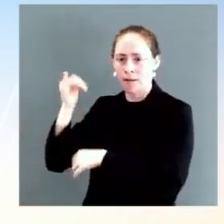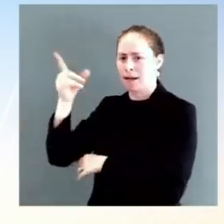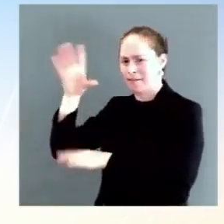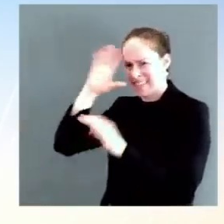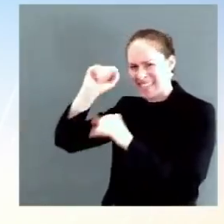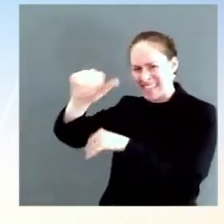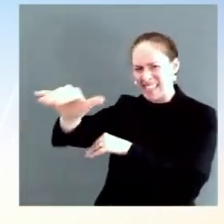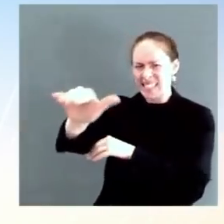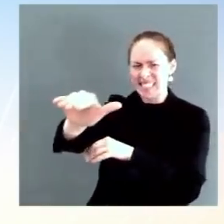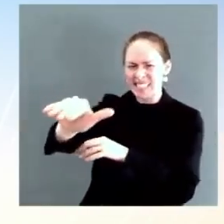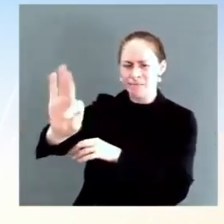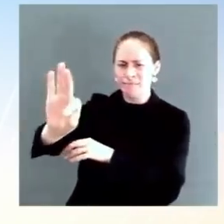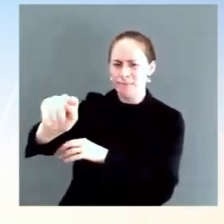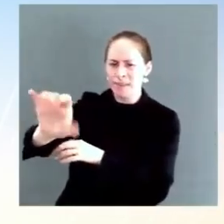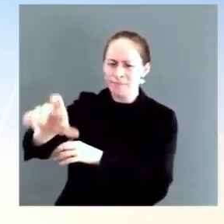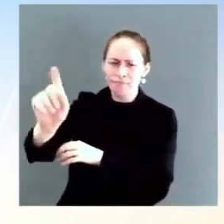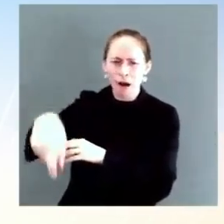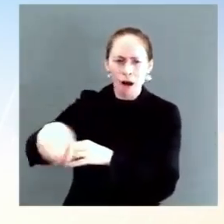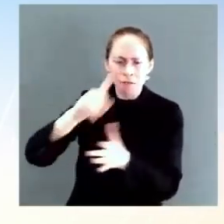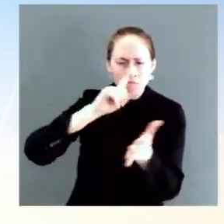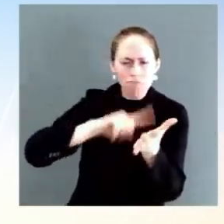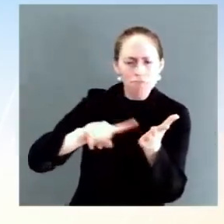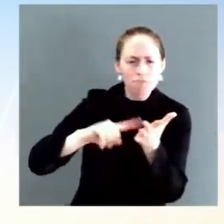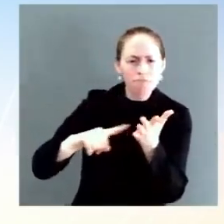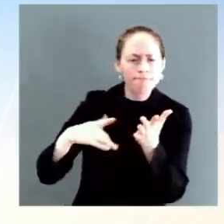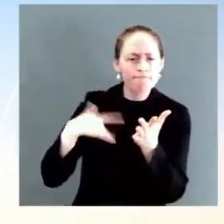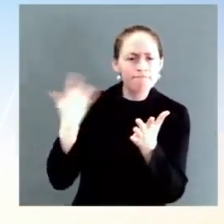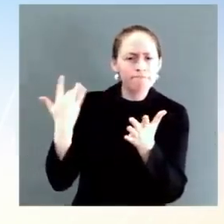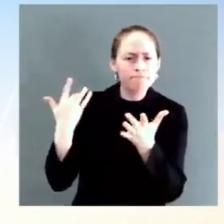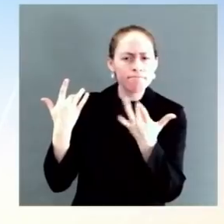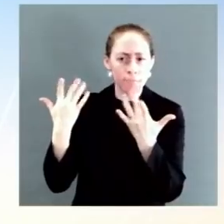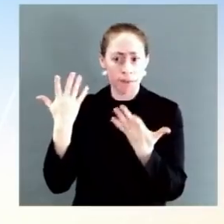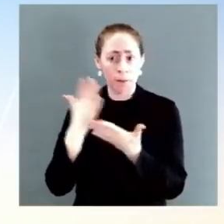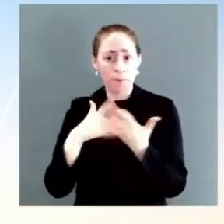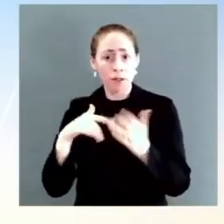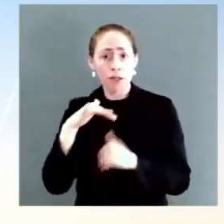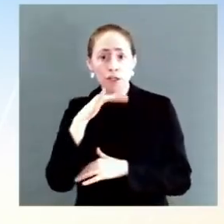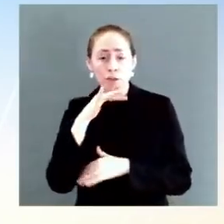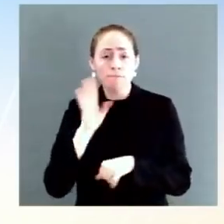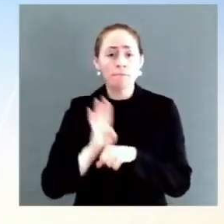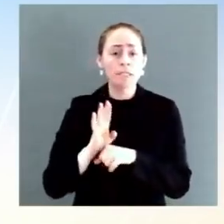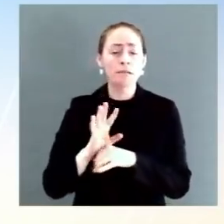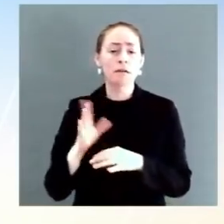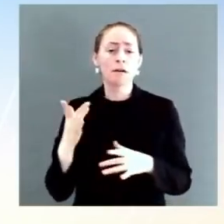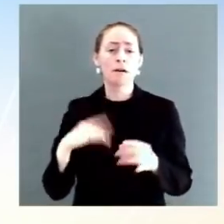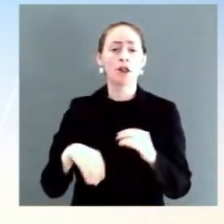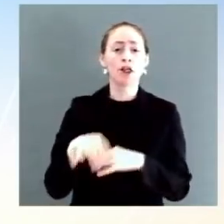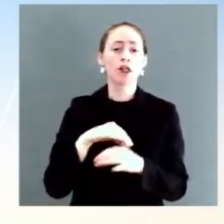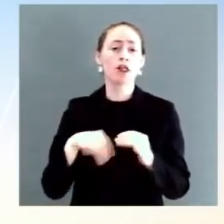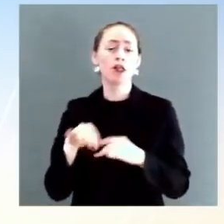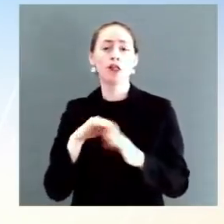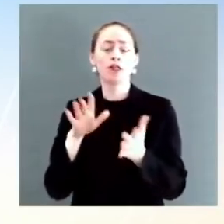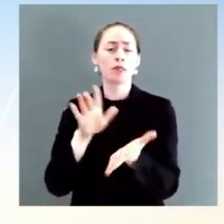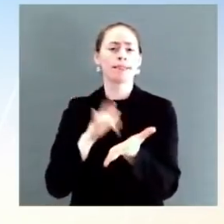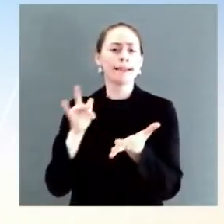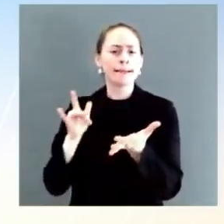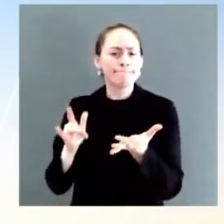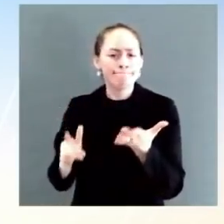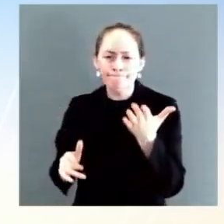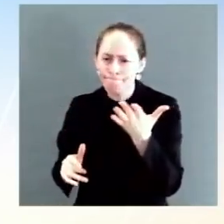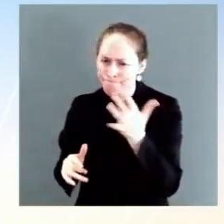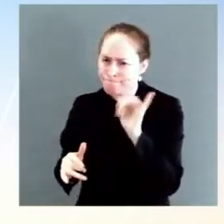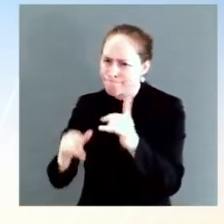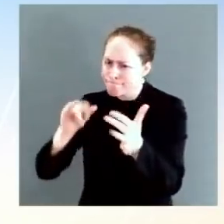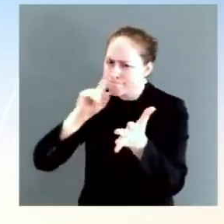benefit from when prices are high at the gas pump. The FTC, as you know, is an independent agency that has the discretion, the tools to look into